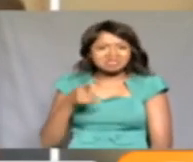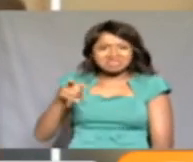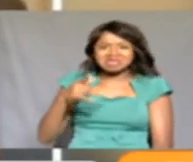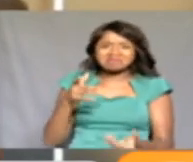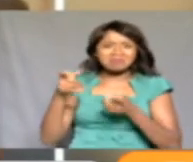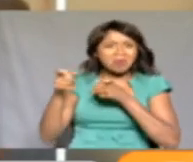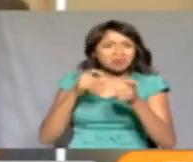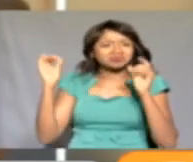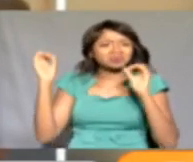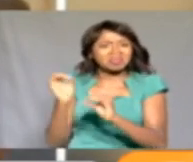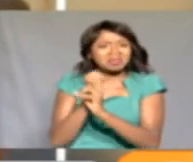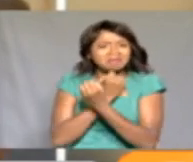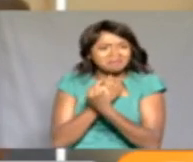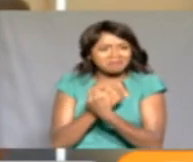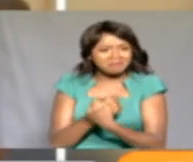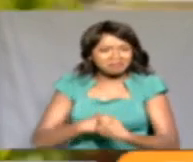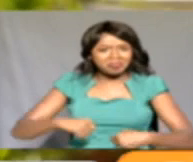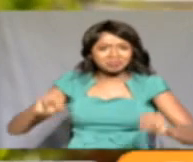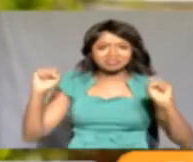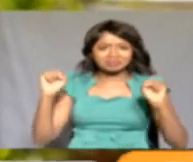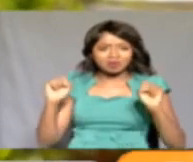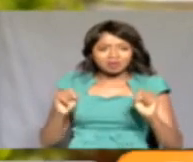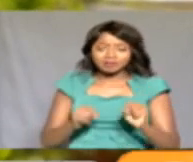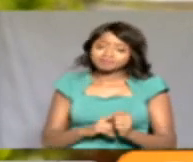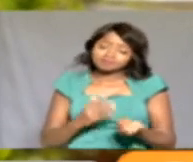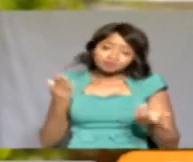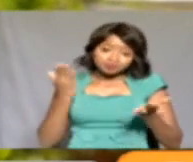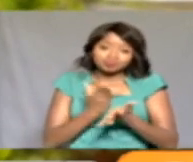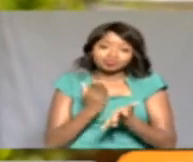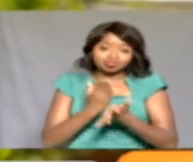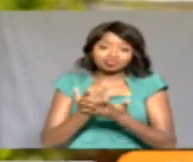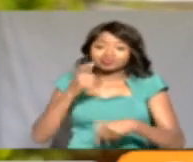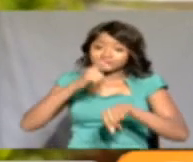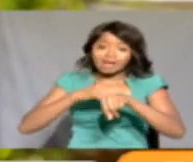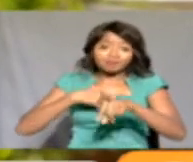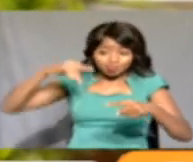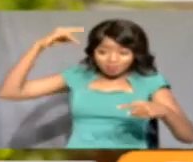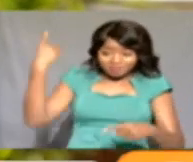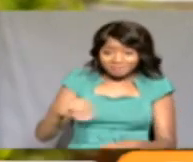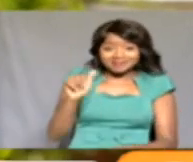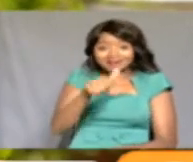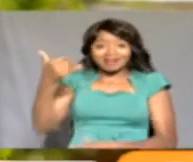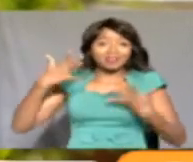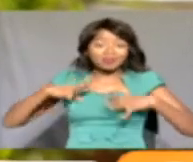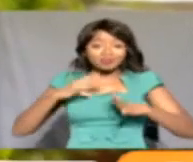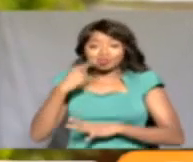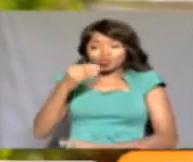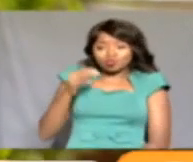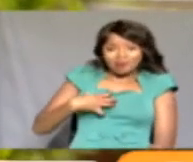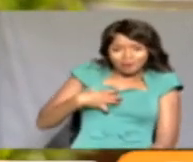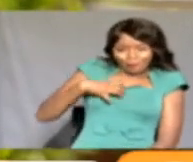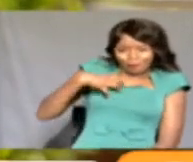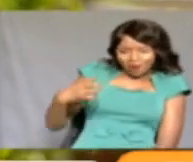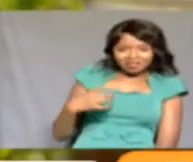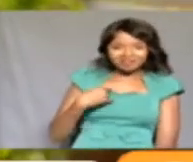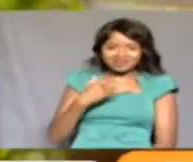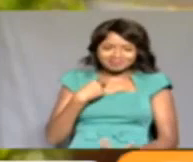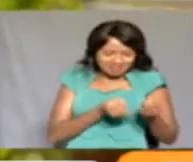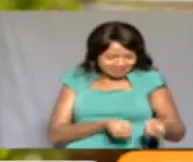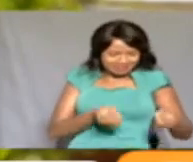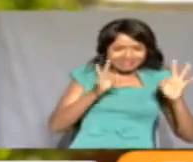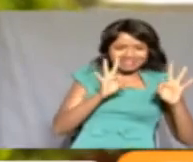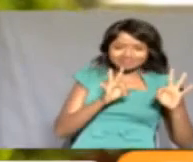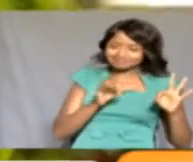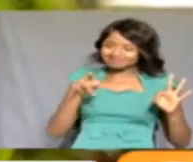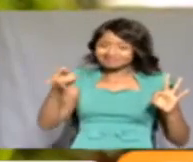uncontrollable. Defeating some guys with a lot of money and you're using or spending nothing,